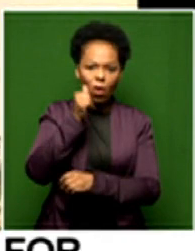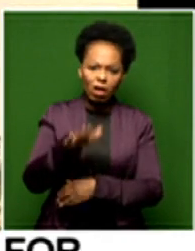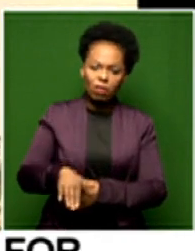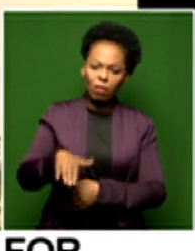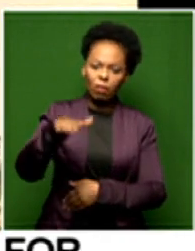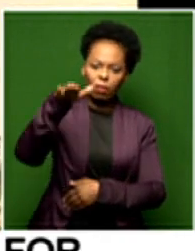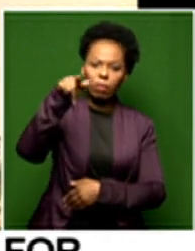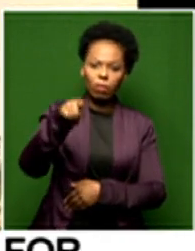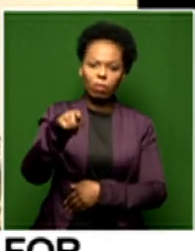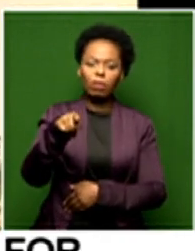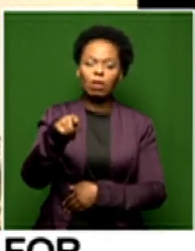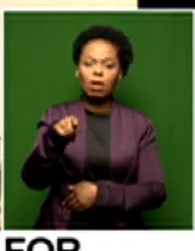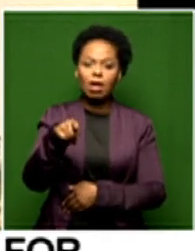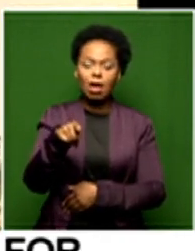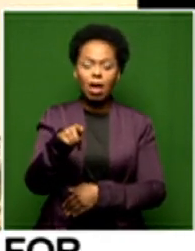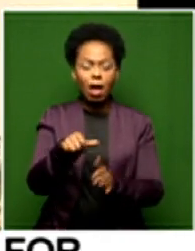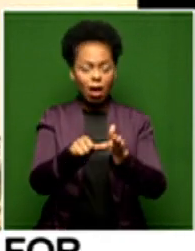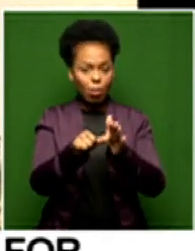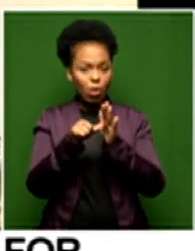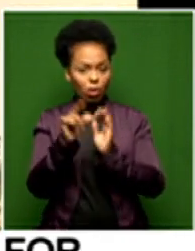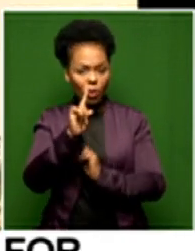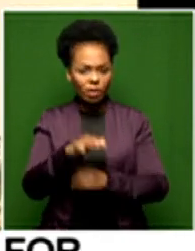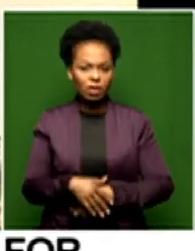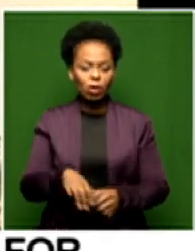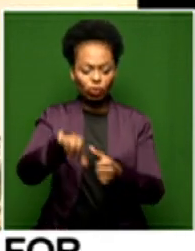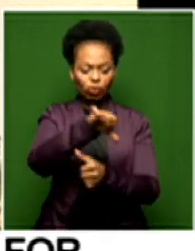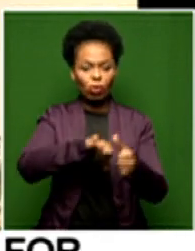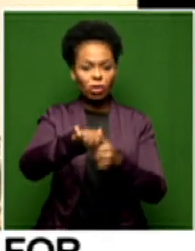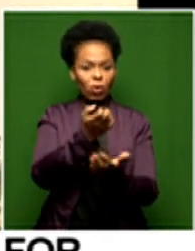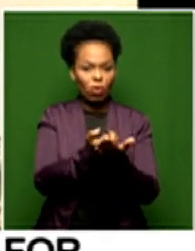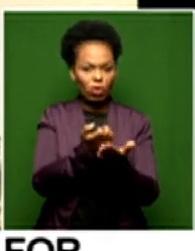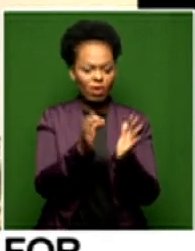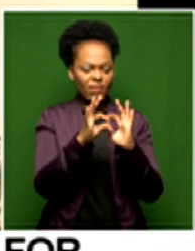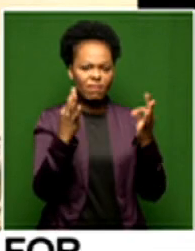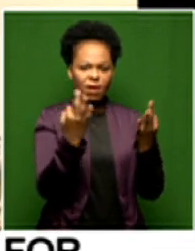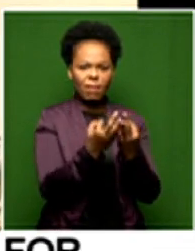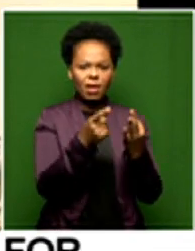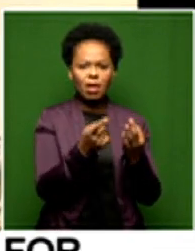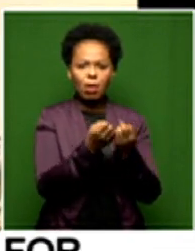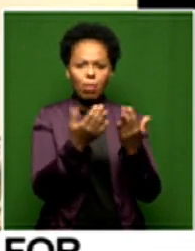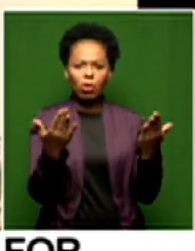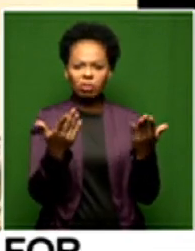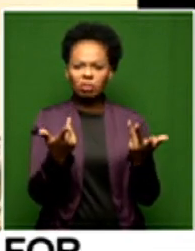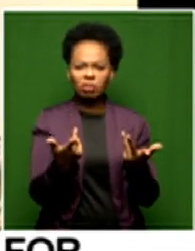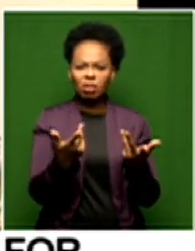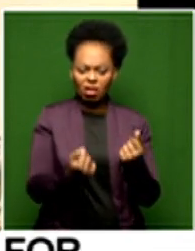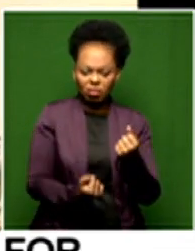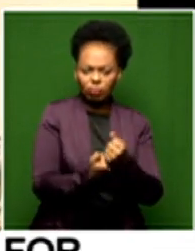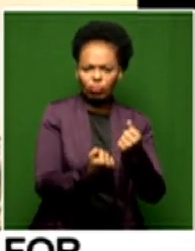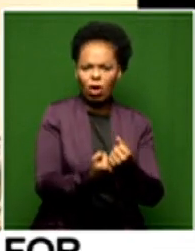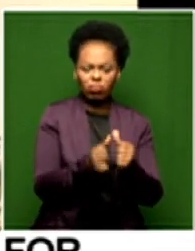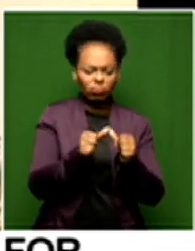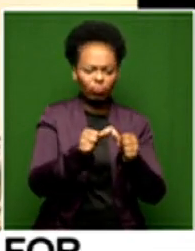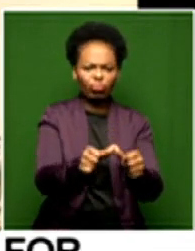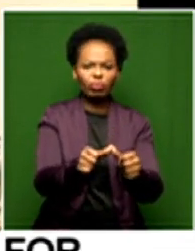see people on the streets. The main issues are social and economic. So families that cannot absorb families. They're just